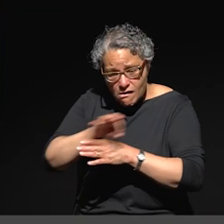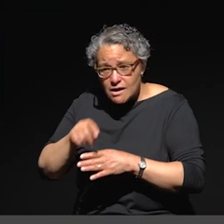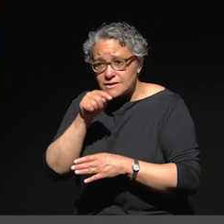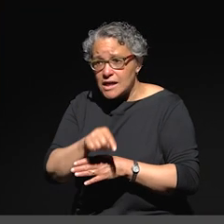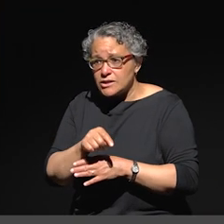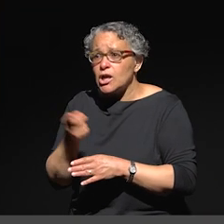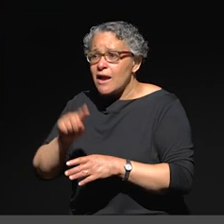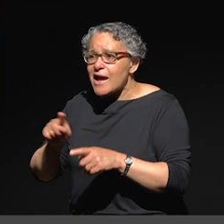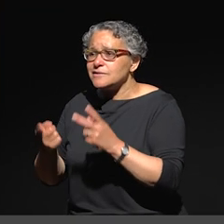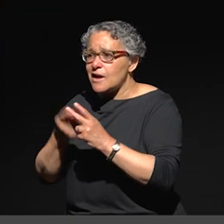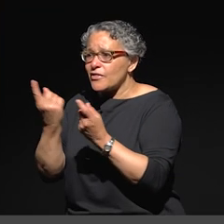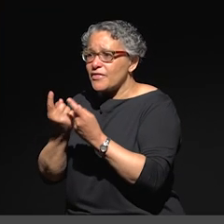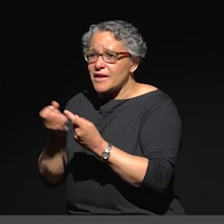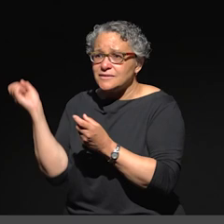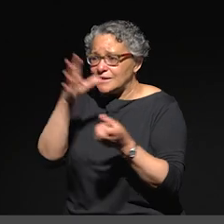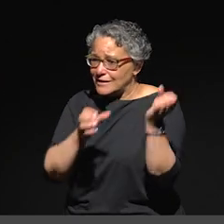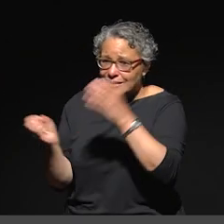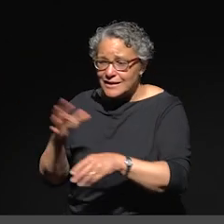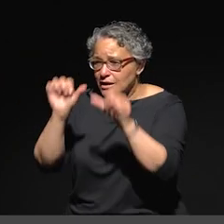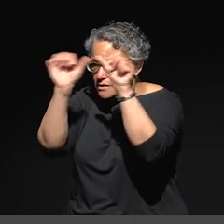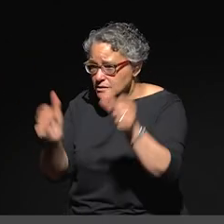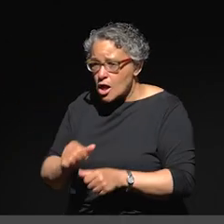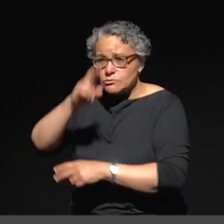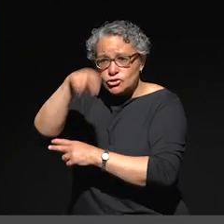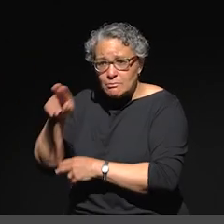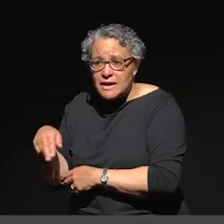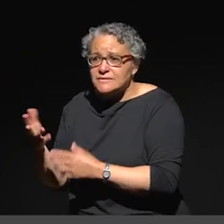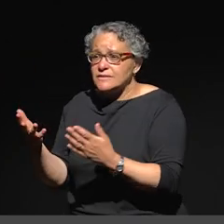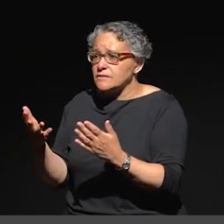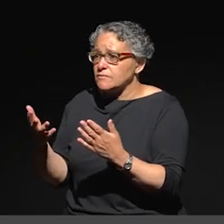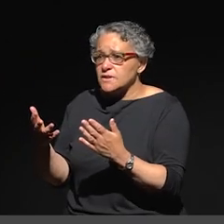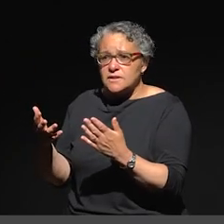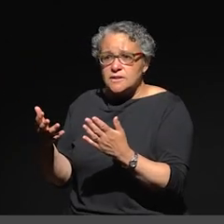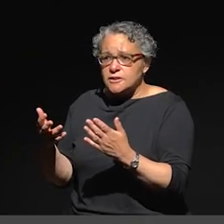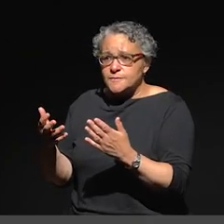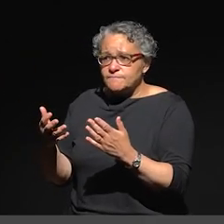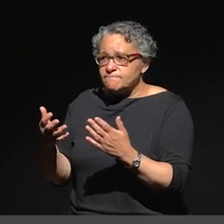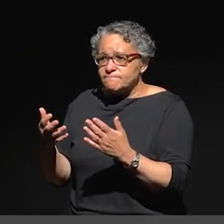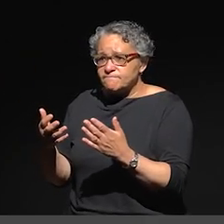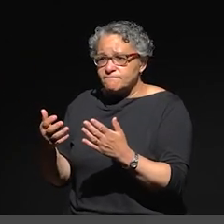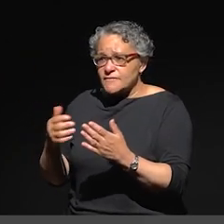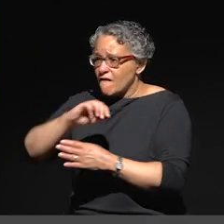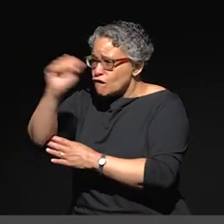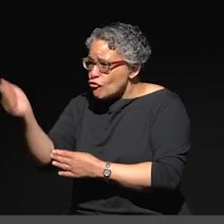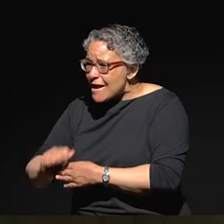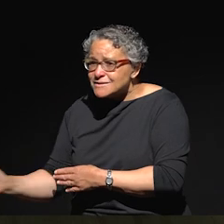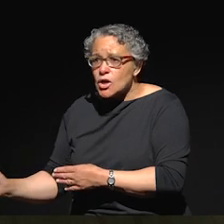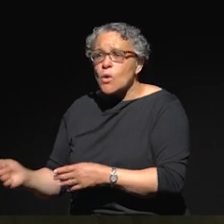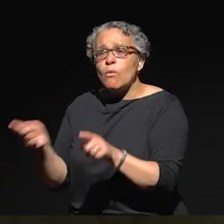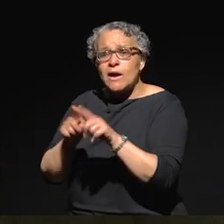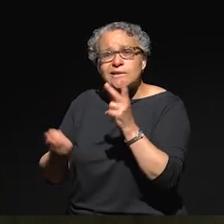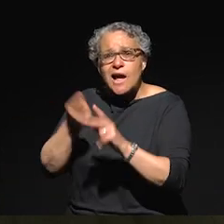and everything that goes in it. The sculpture, the painting, the both fresco and other